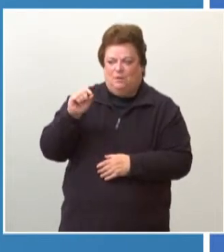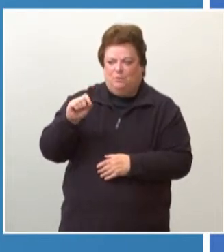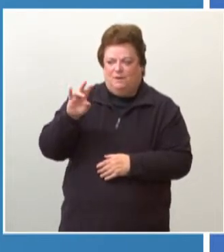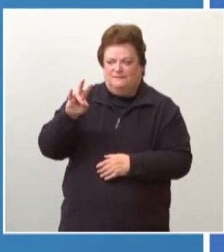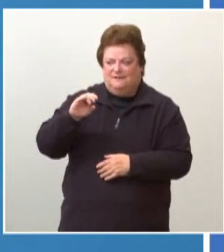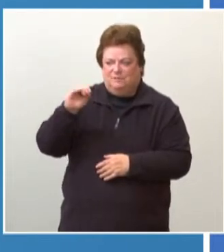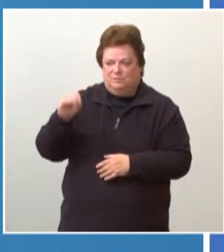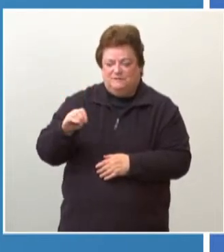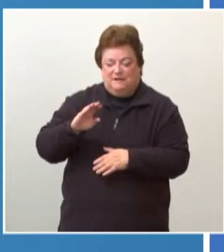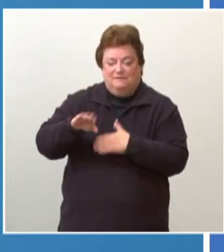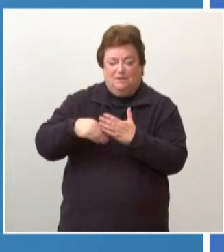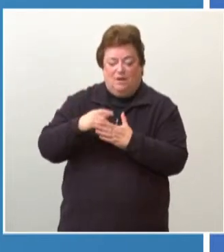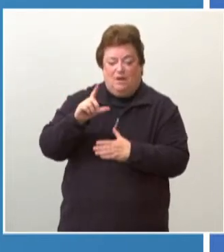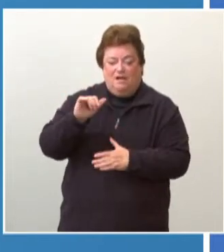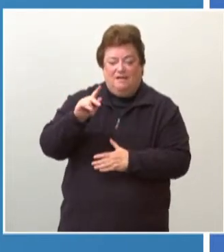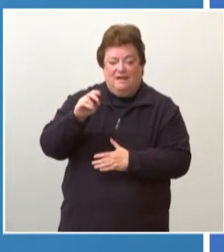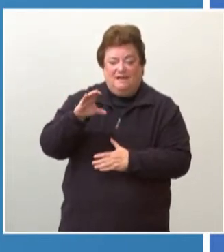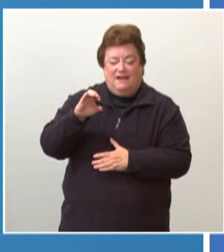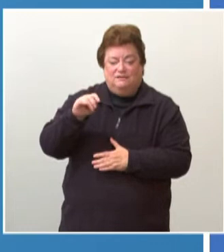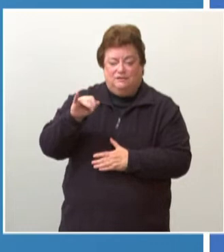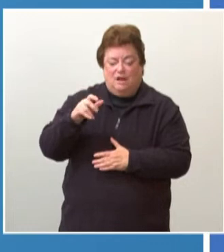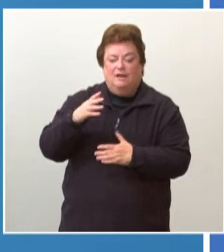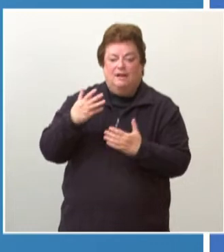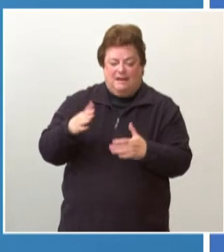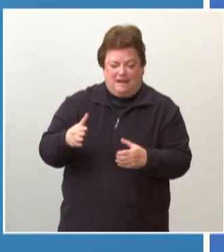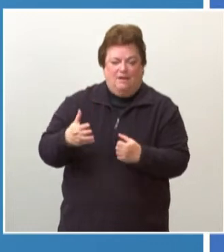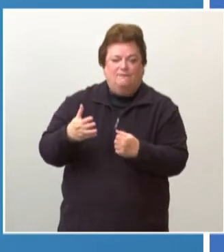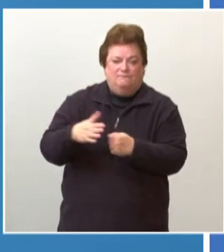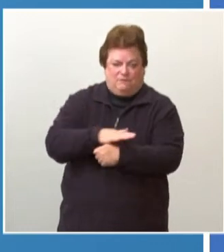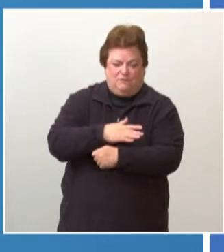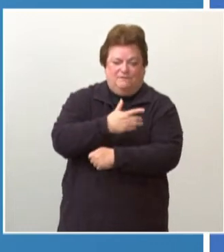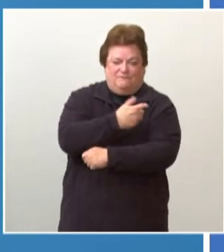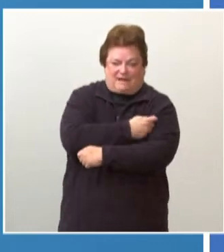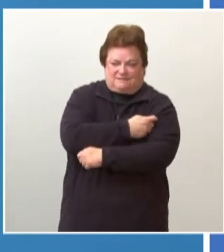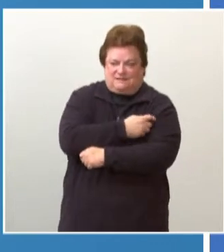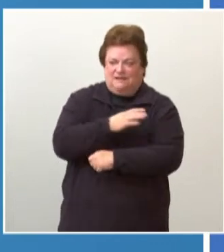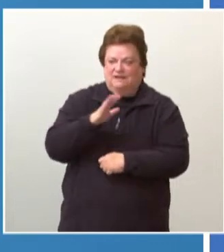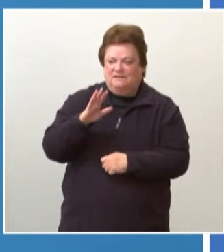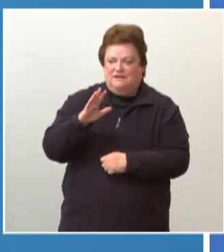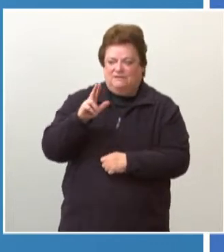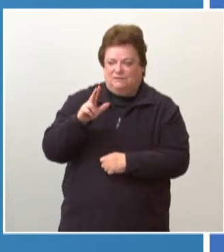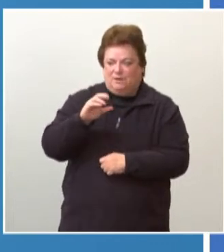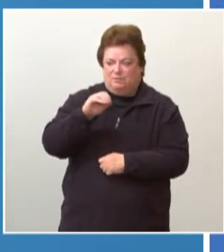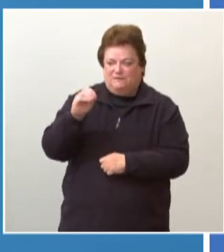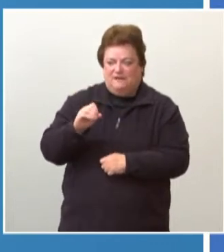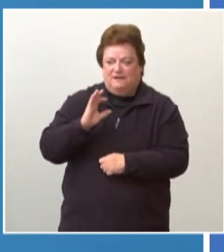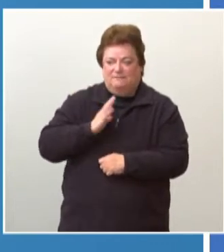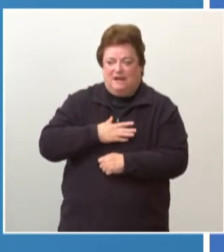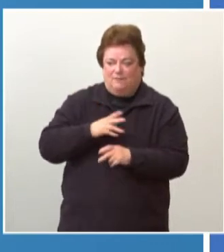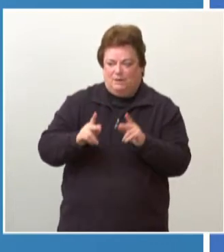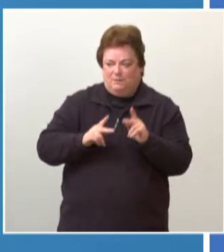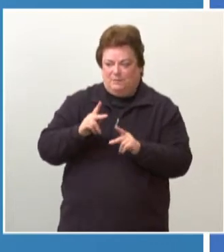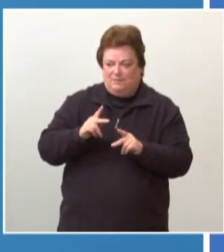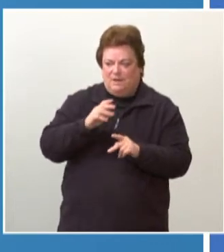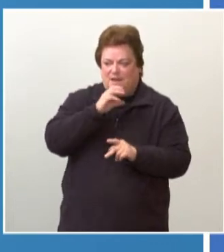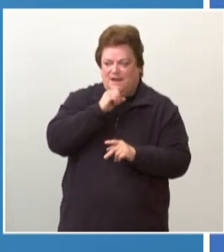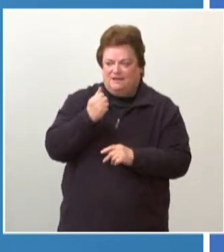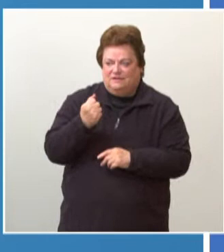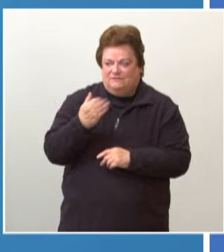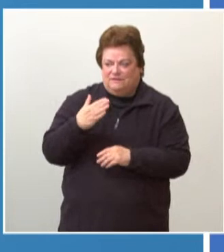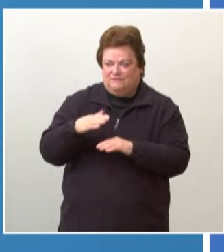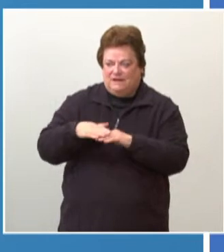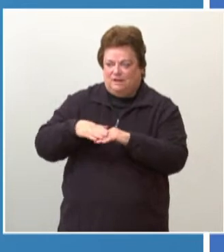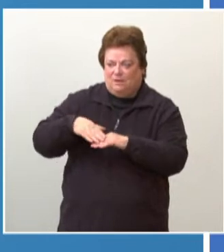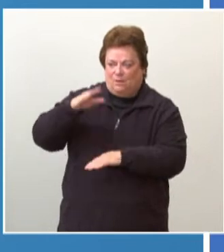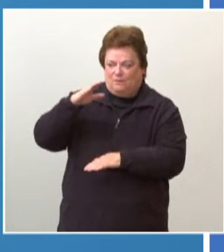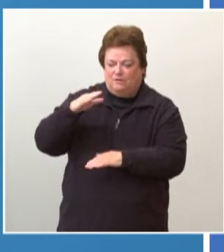64.7% of all Lancaster County residents are fully vaccinated. 53% of our residents aged 16 and over who are